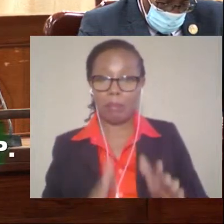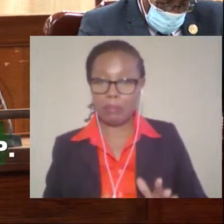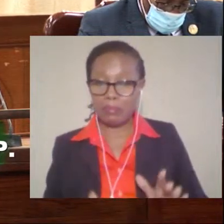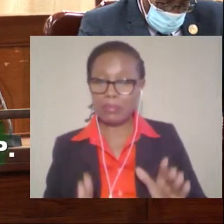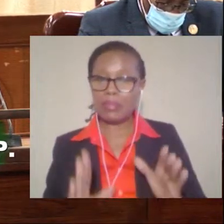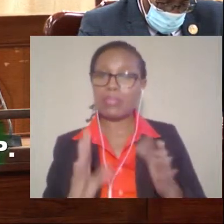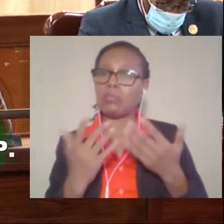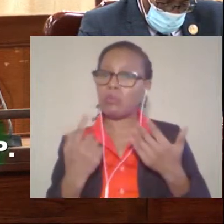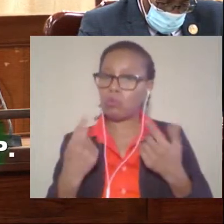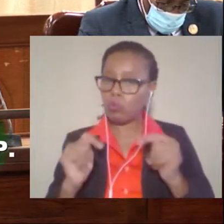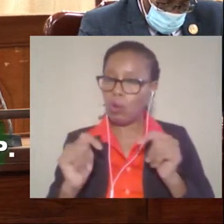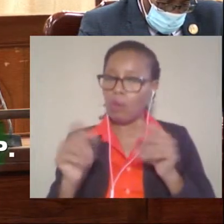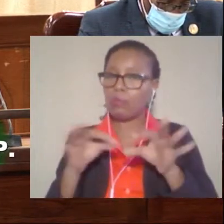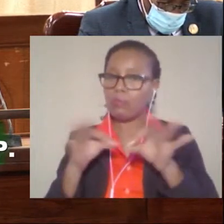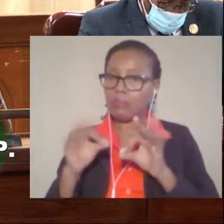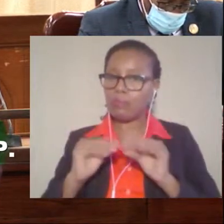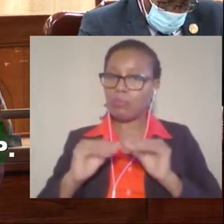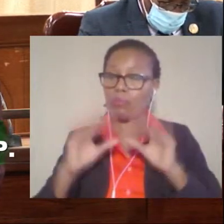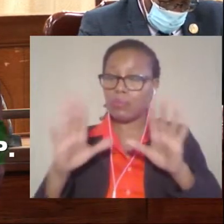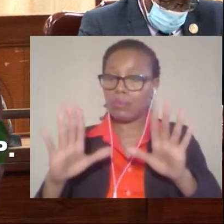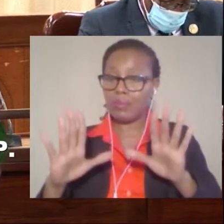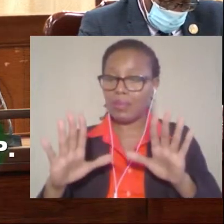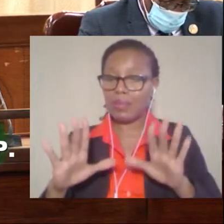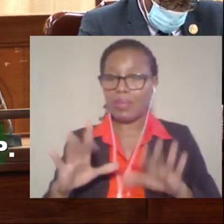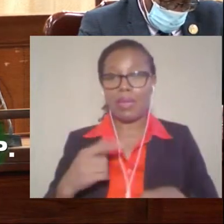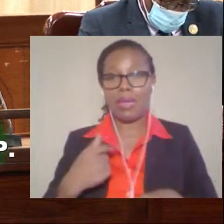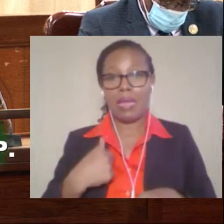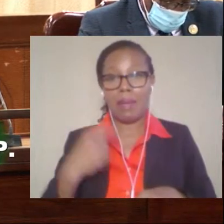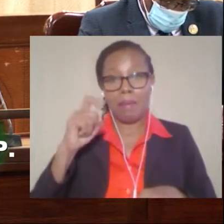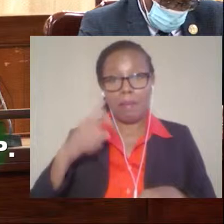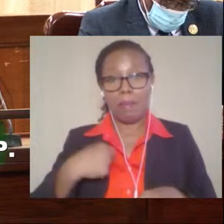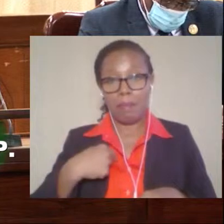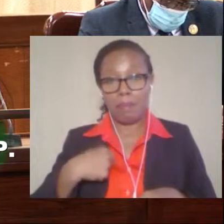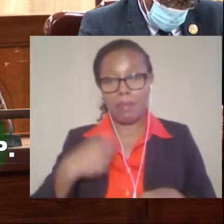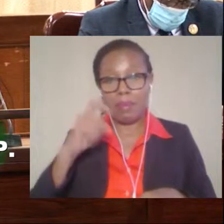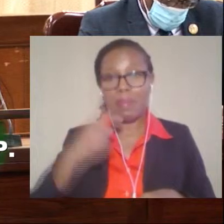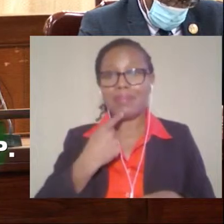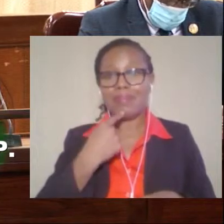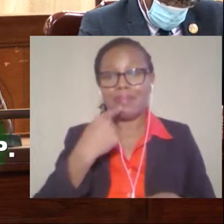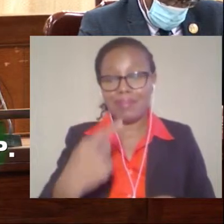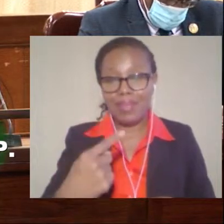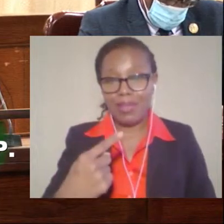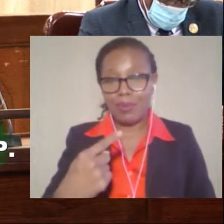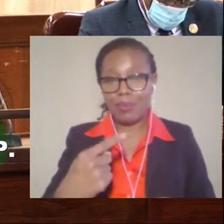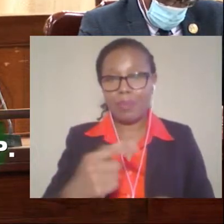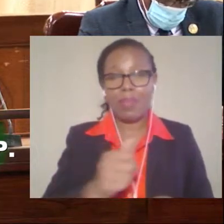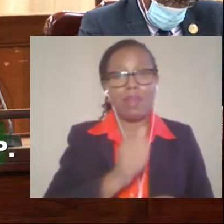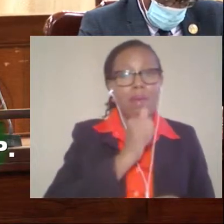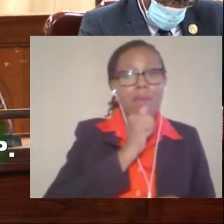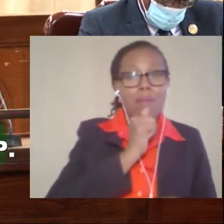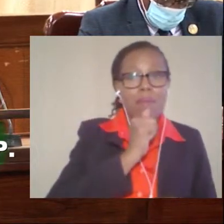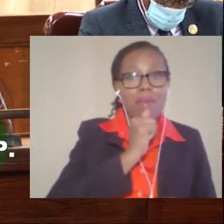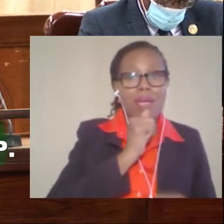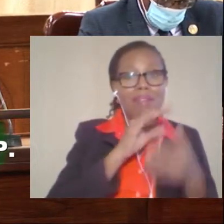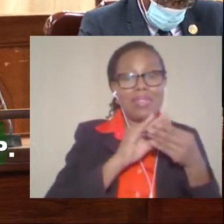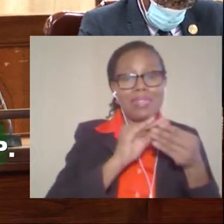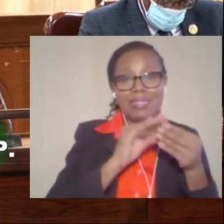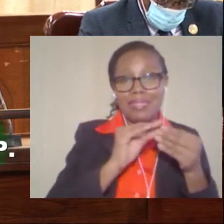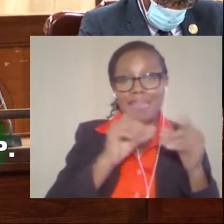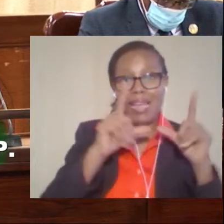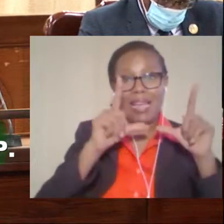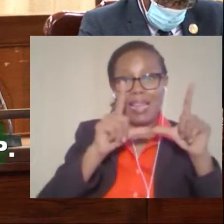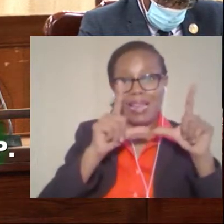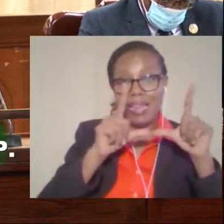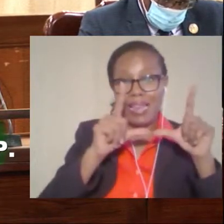the interest of full disclosure, that in private he said to me, licenses have not been issued. What the